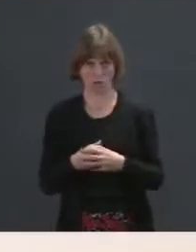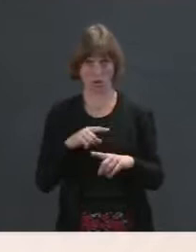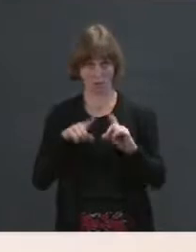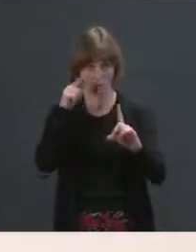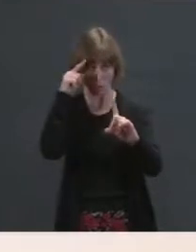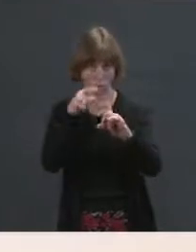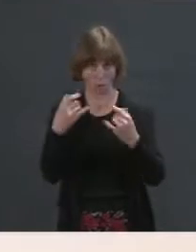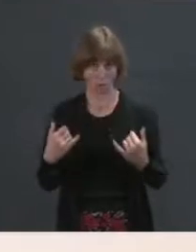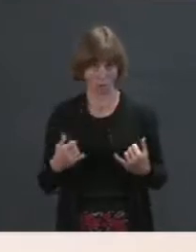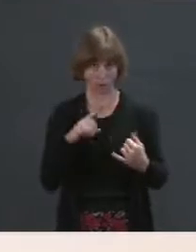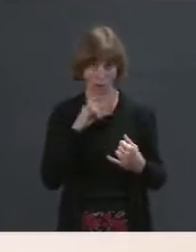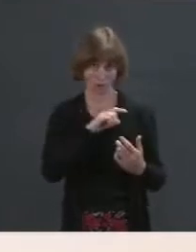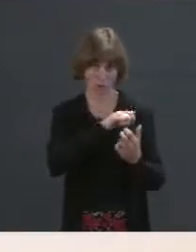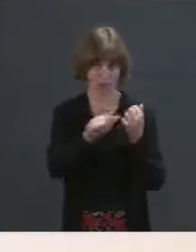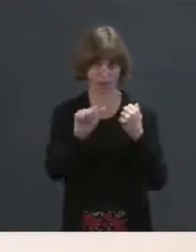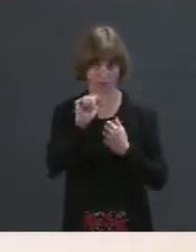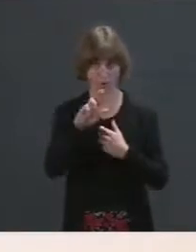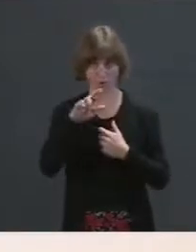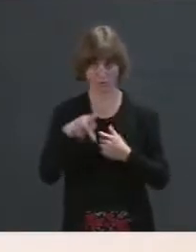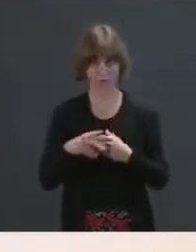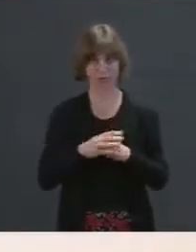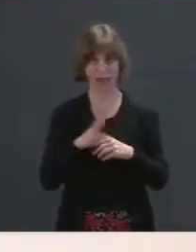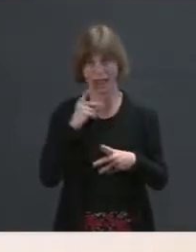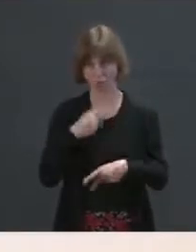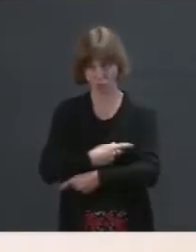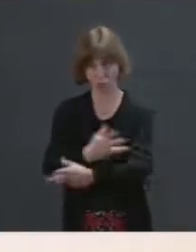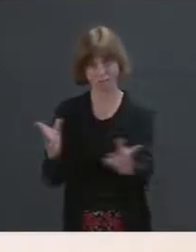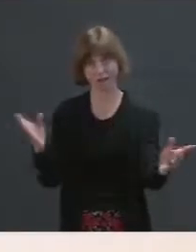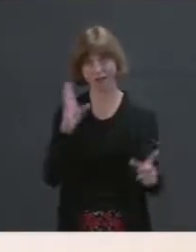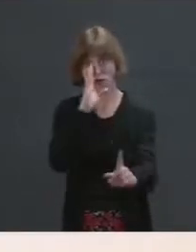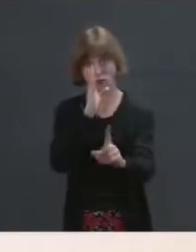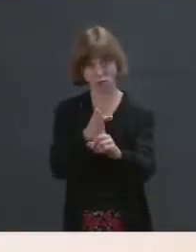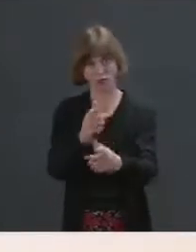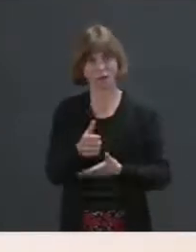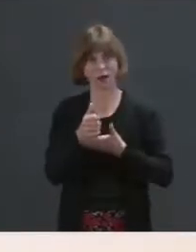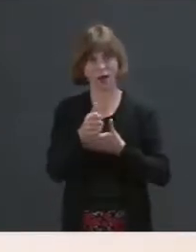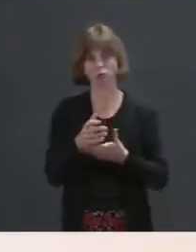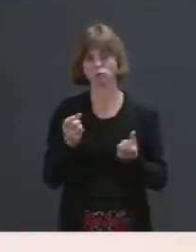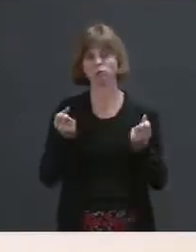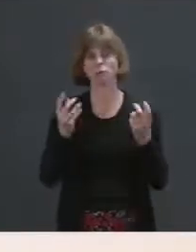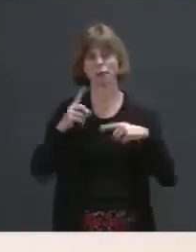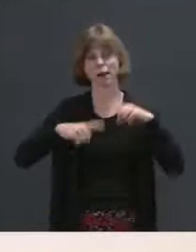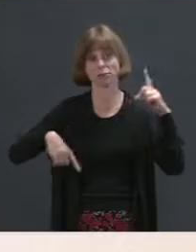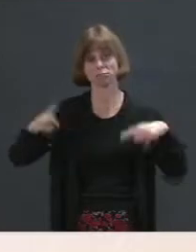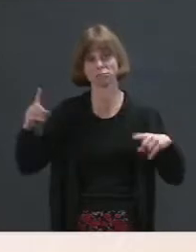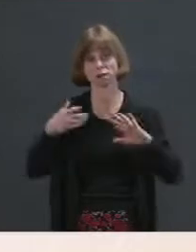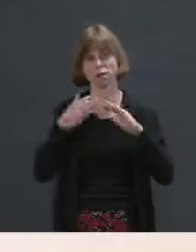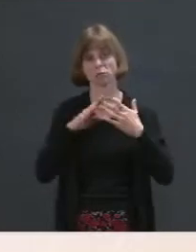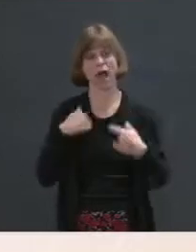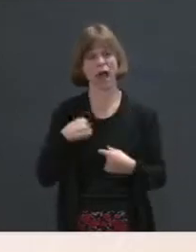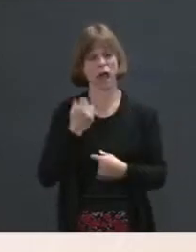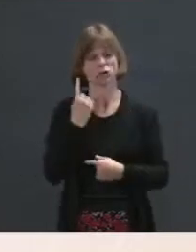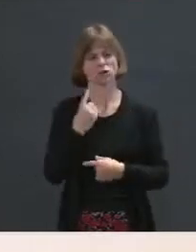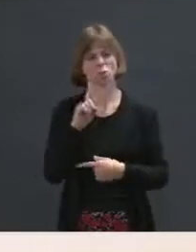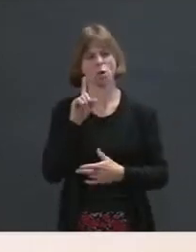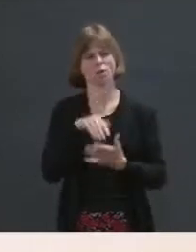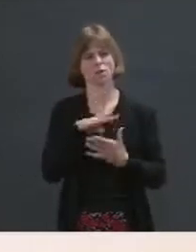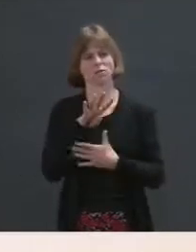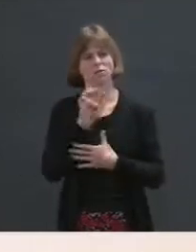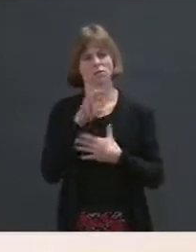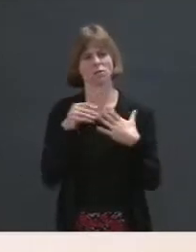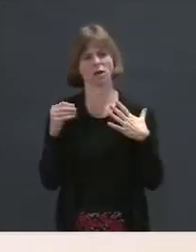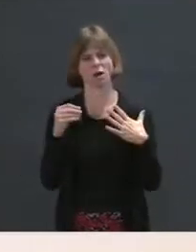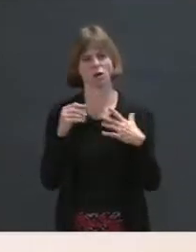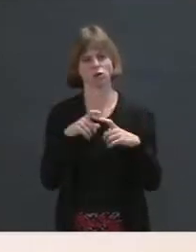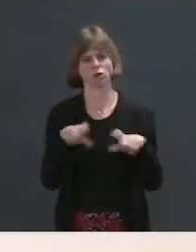Rescue Plan passed and to get that direct relief out to a range of communities. And I understand $1,400 checks are one thing, but I guess down the road